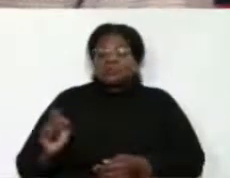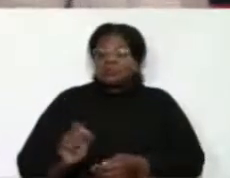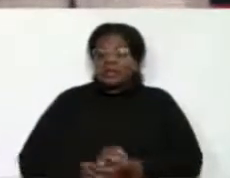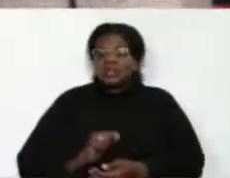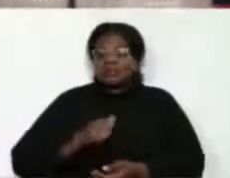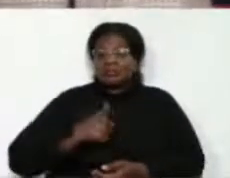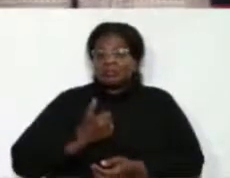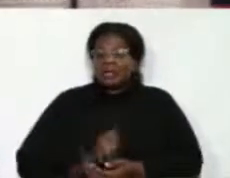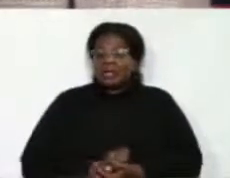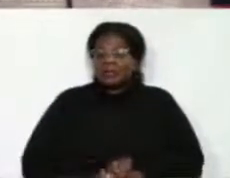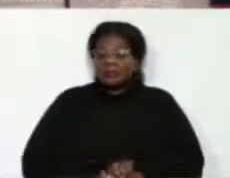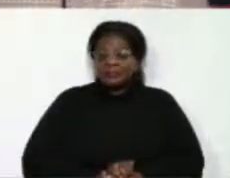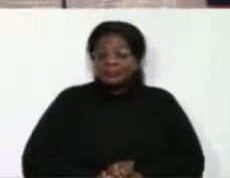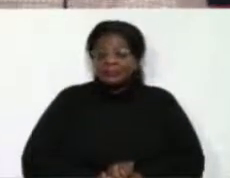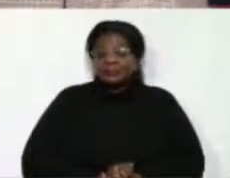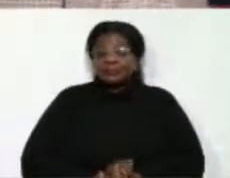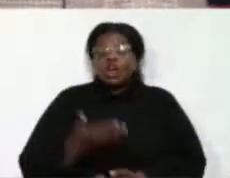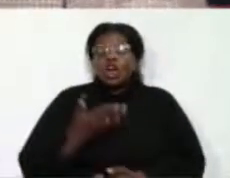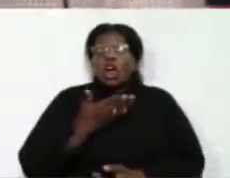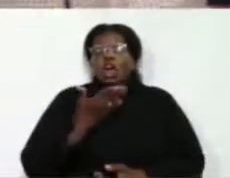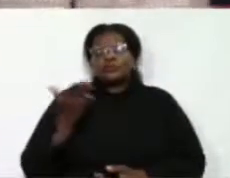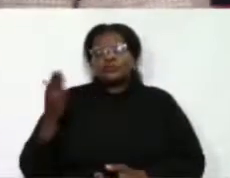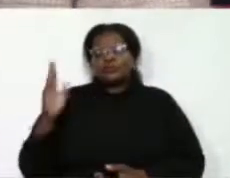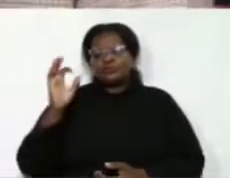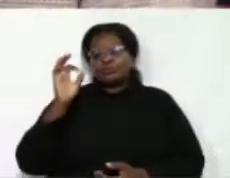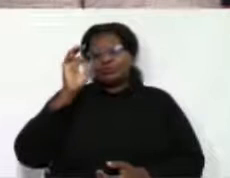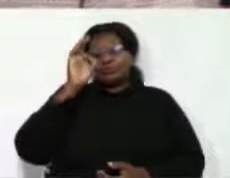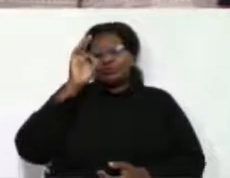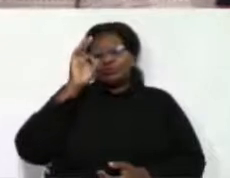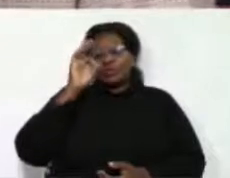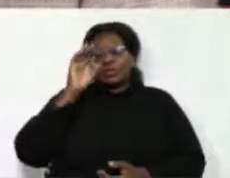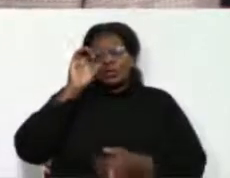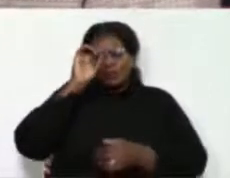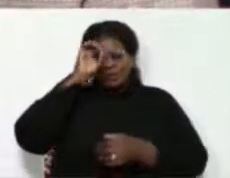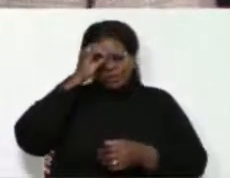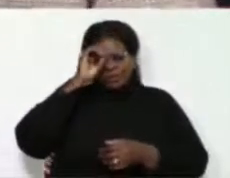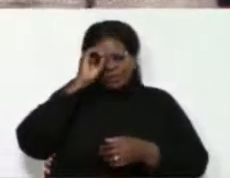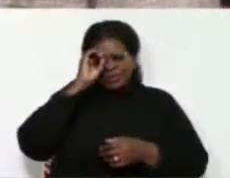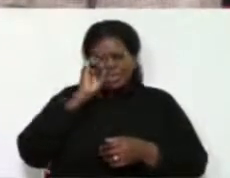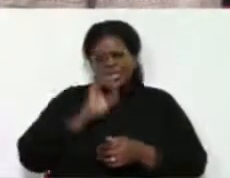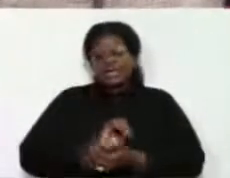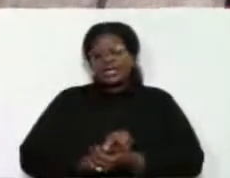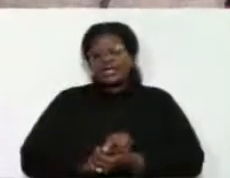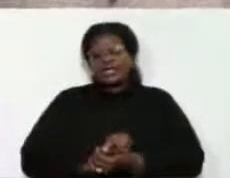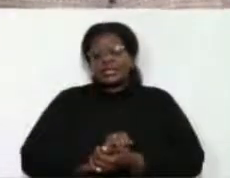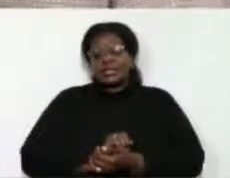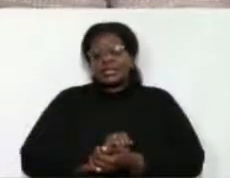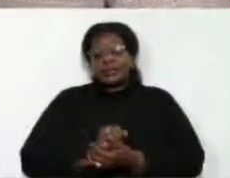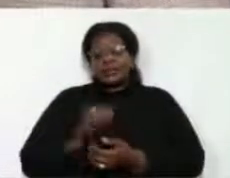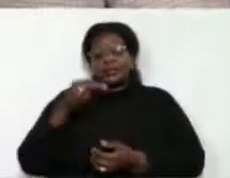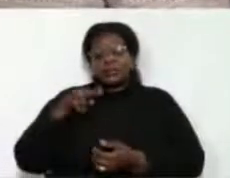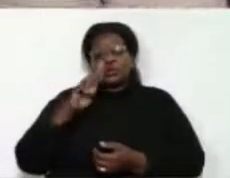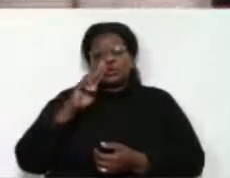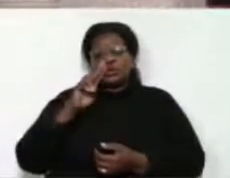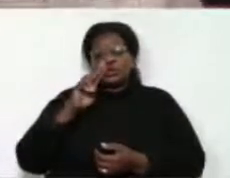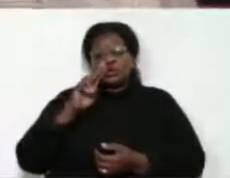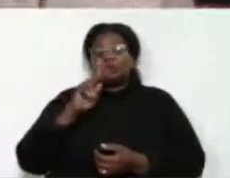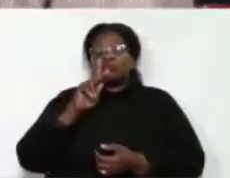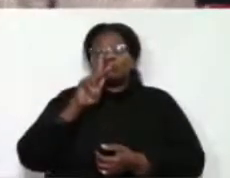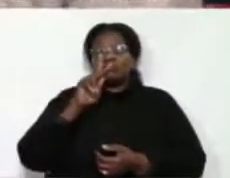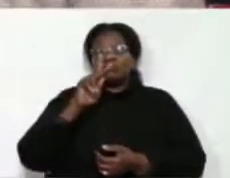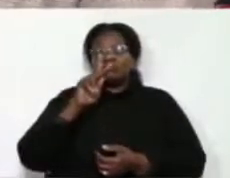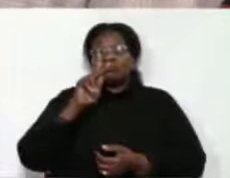marriage. Yeah. All of the YouTubes that you will download about partnerships, they always talk about the marriage as well and how it's as